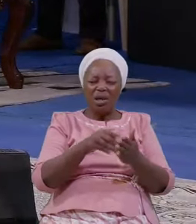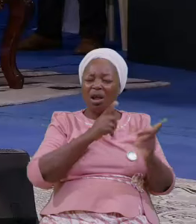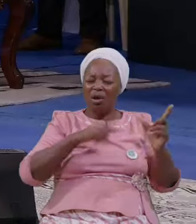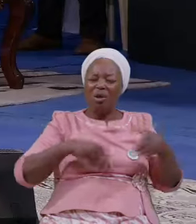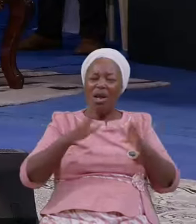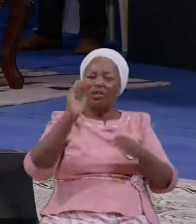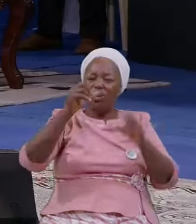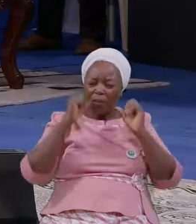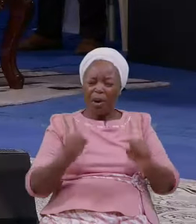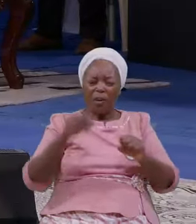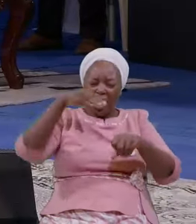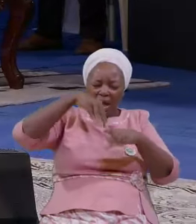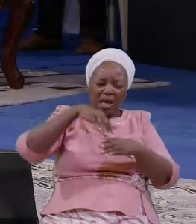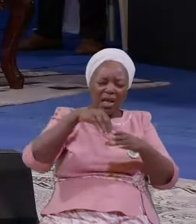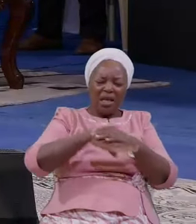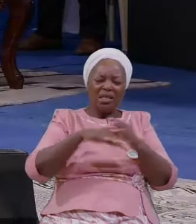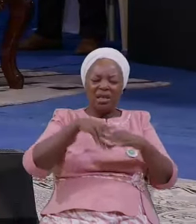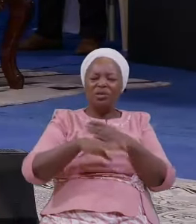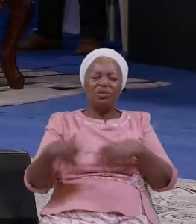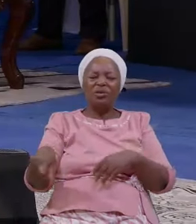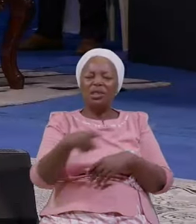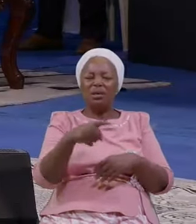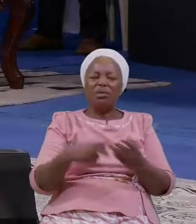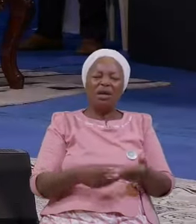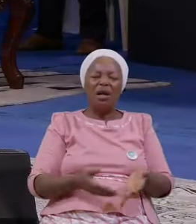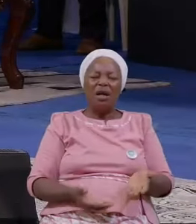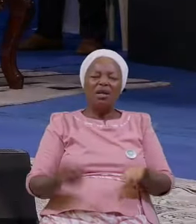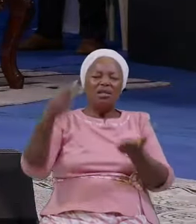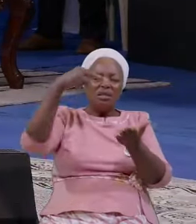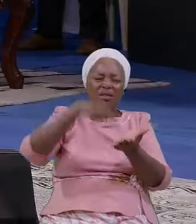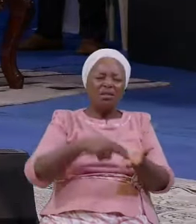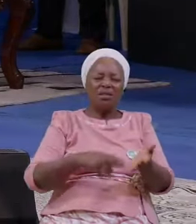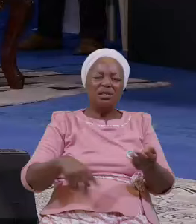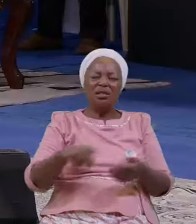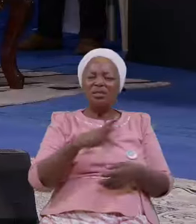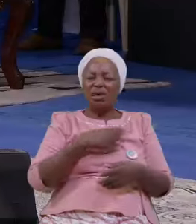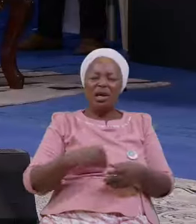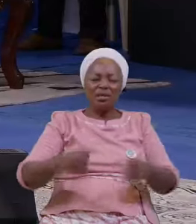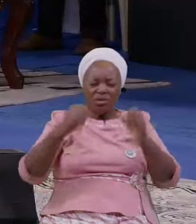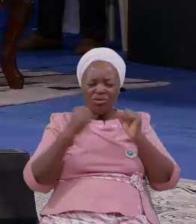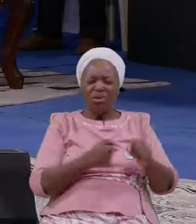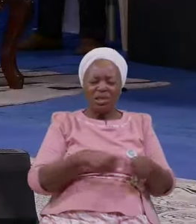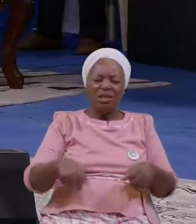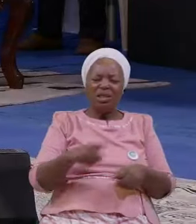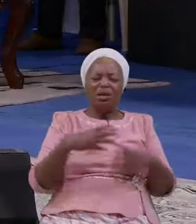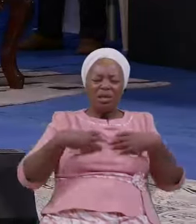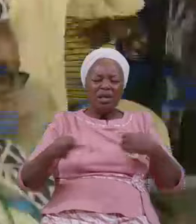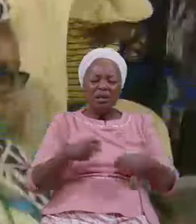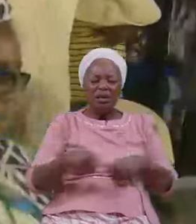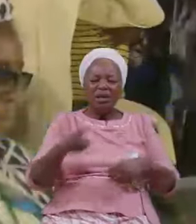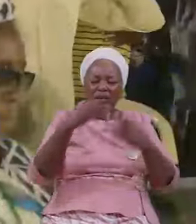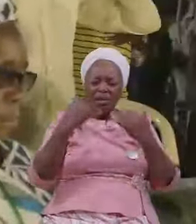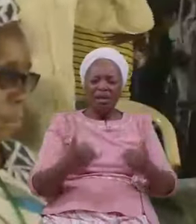them, raise them up, strengthen them, heal them now in